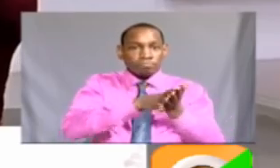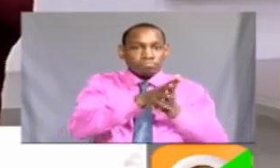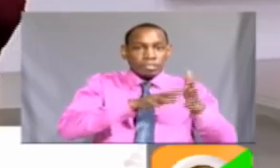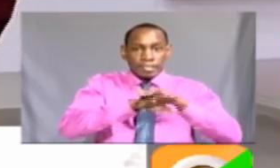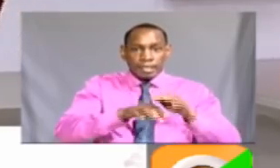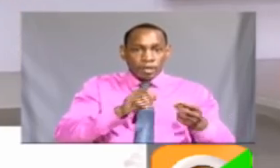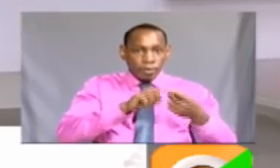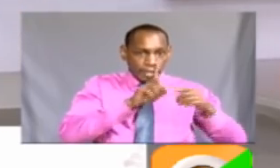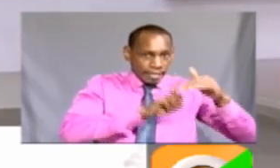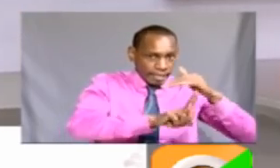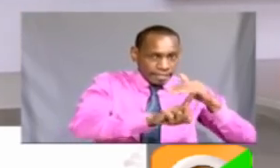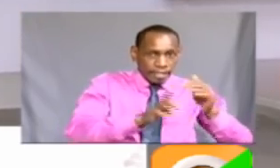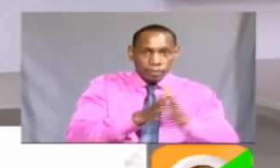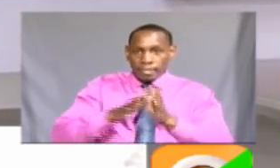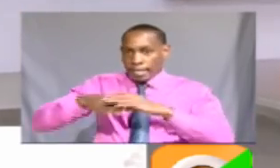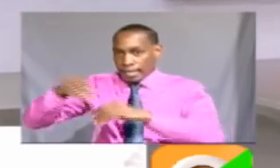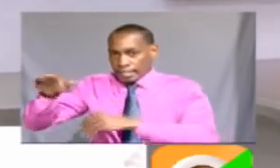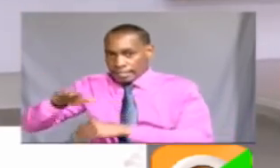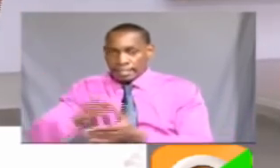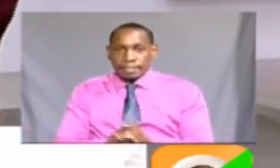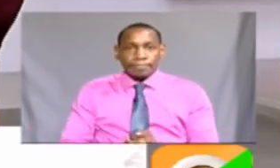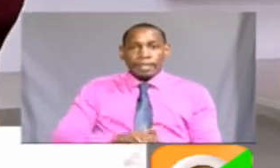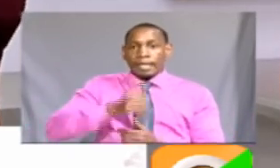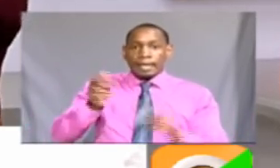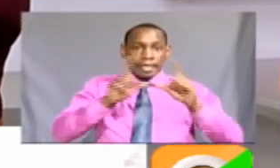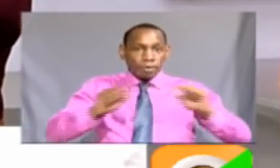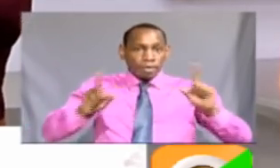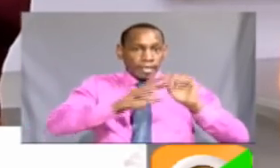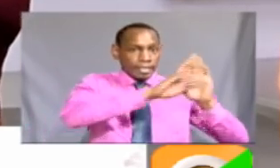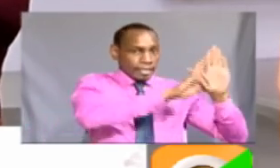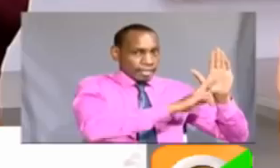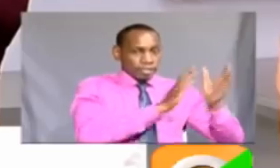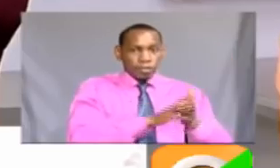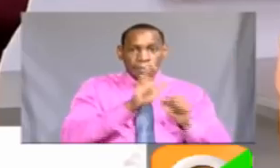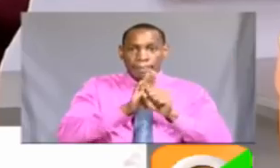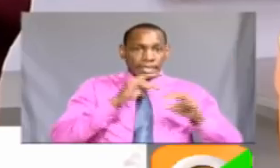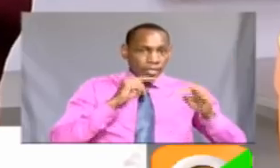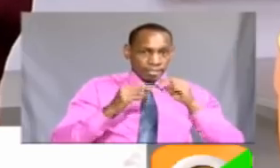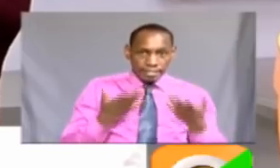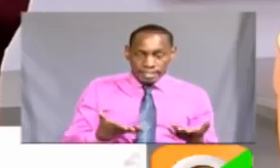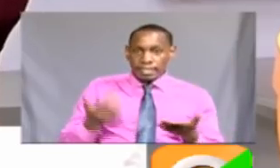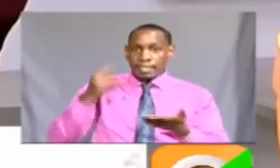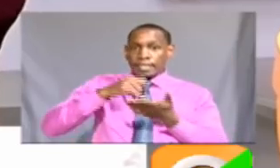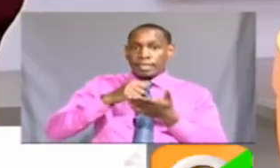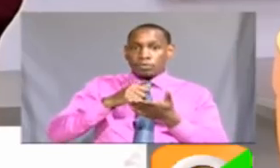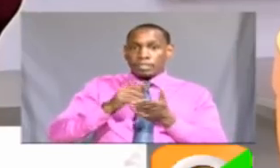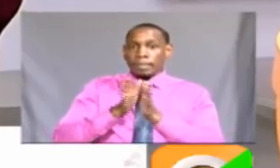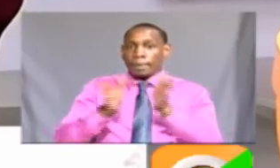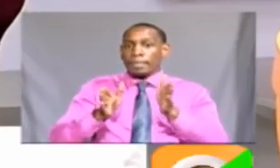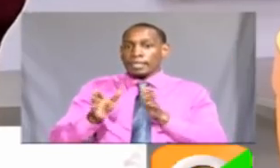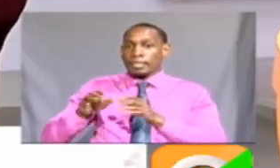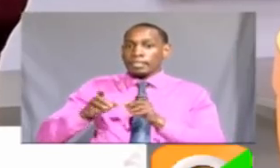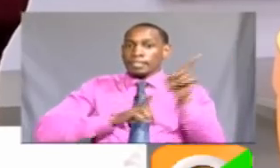the entry and the exit point. Here's another thing, as is happening in many establishments now, including in public